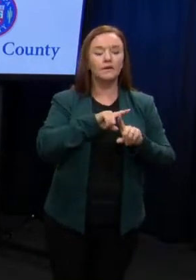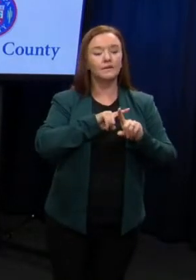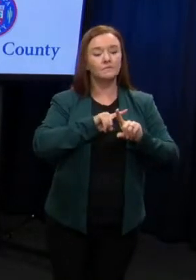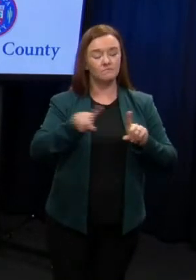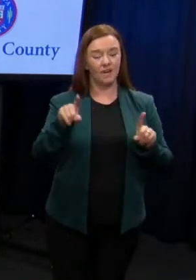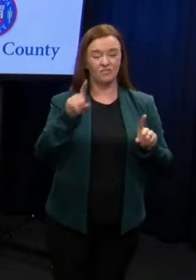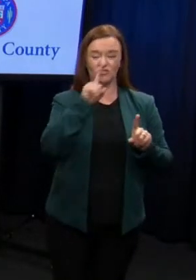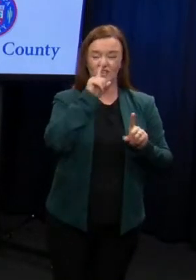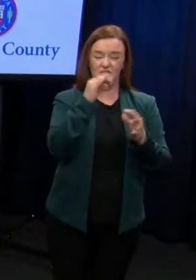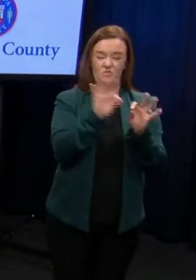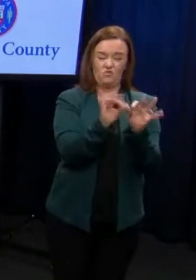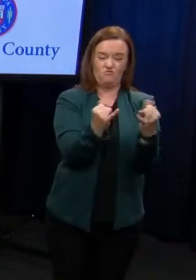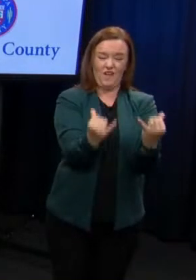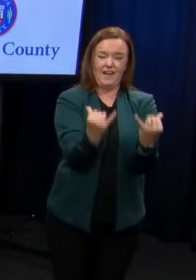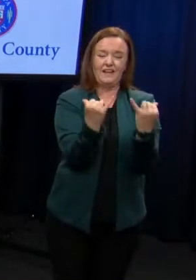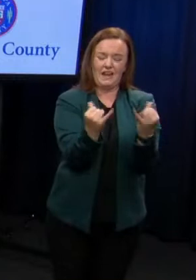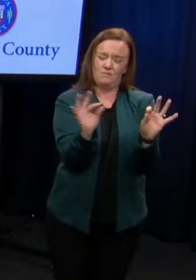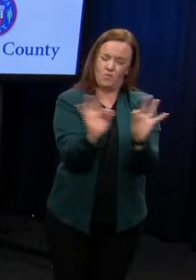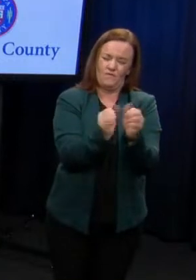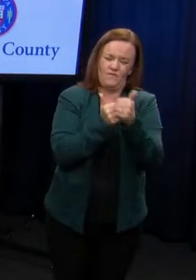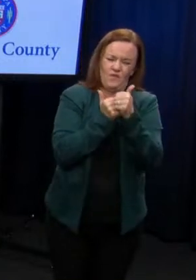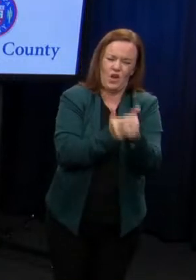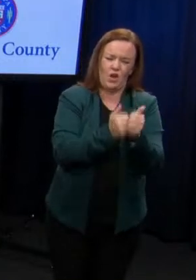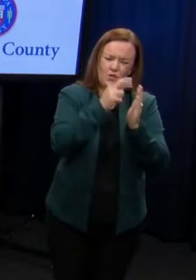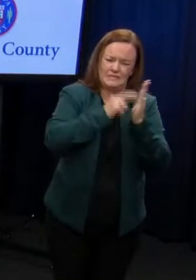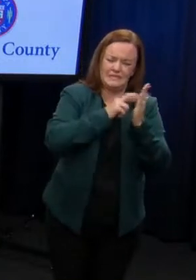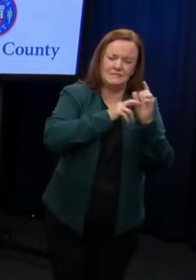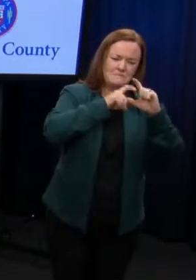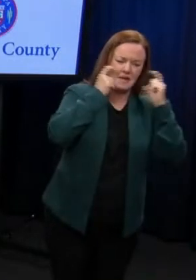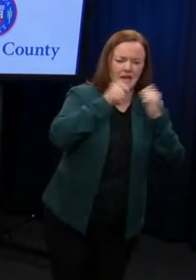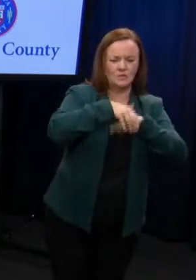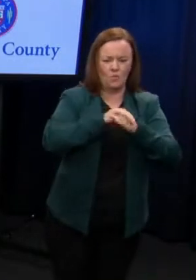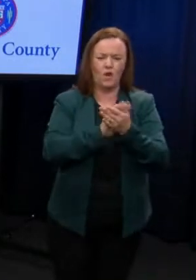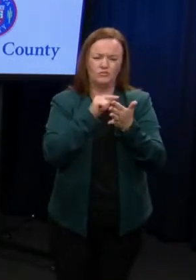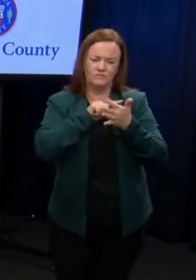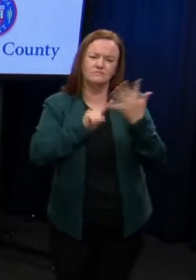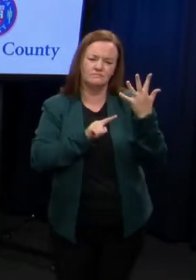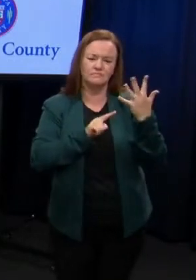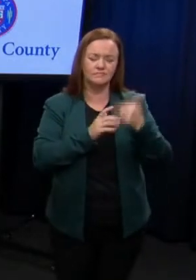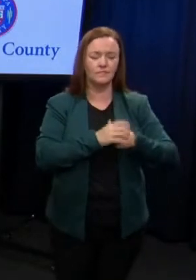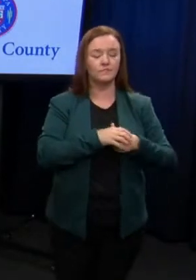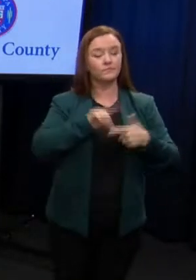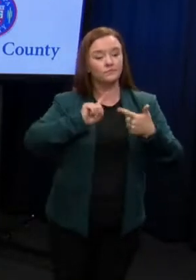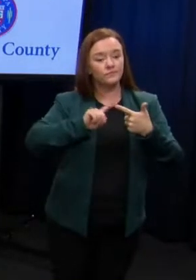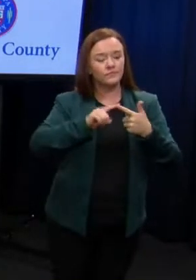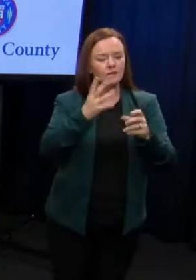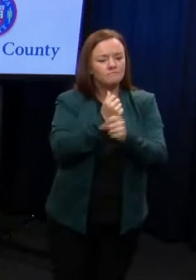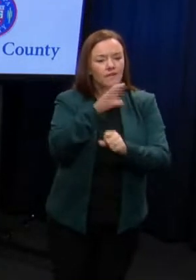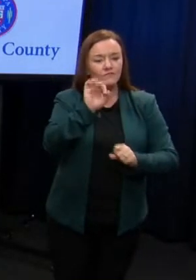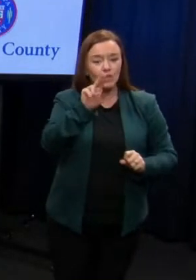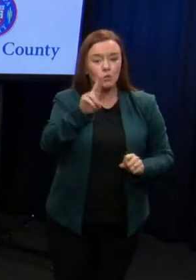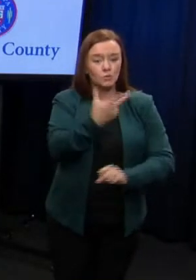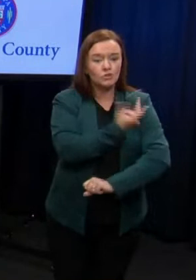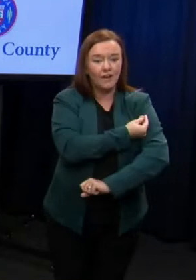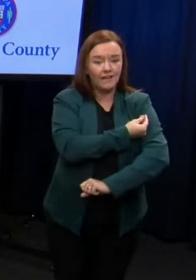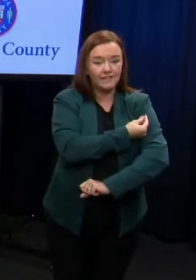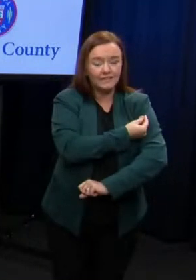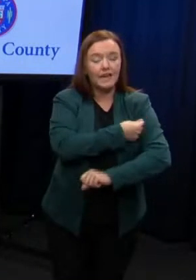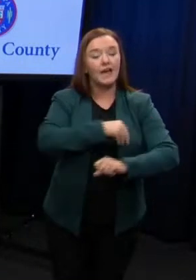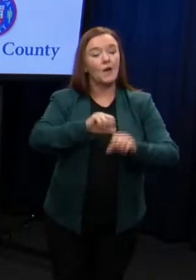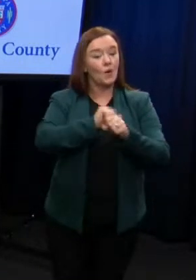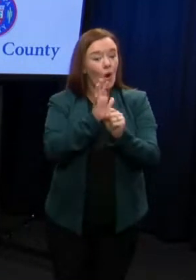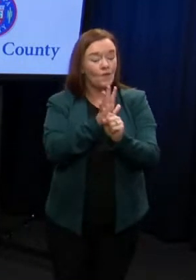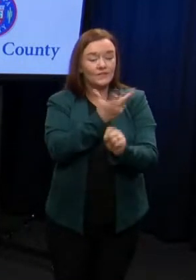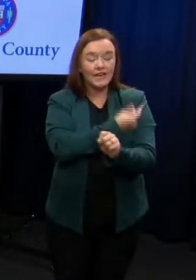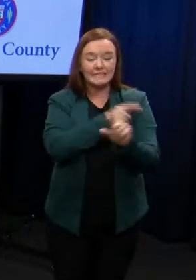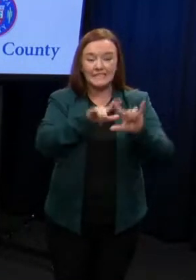measures, now is that time. Second, get your flu shot. It's not too late. And you can even get your COVID-19